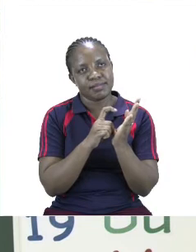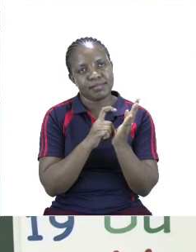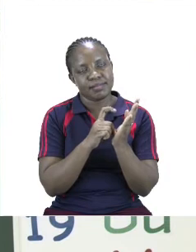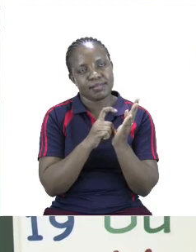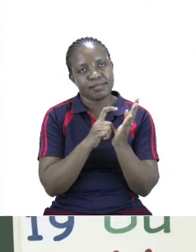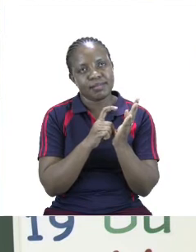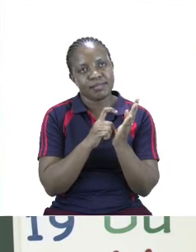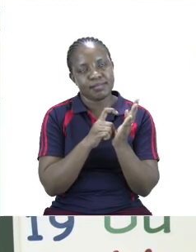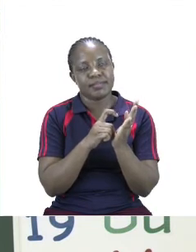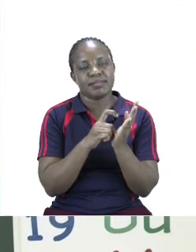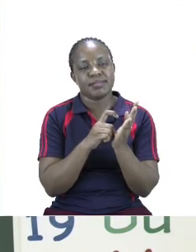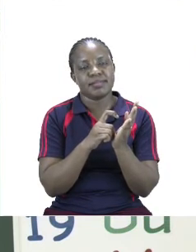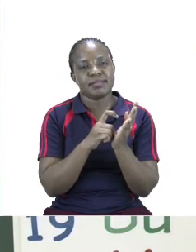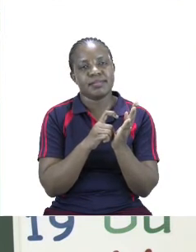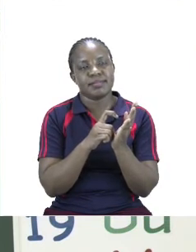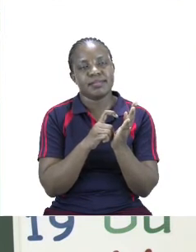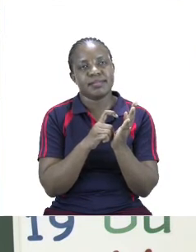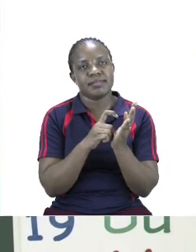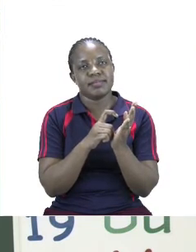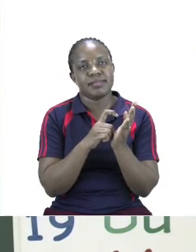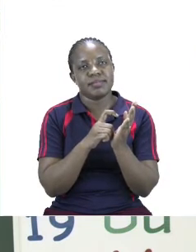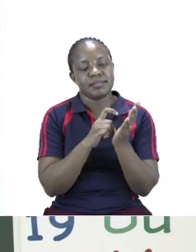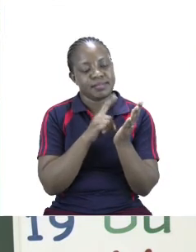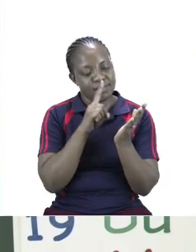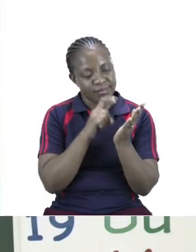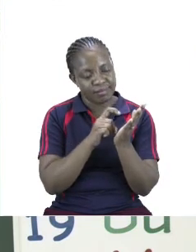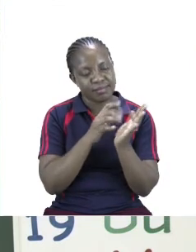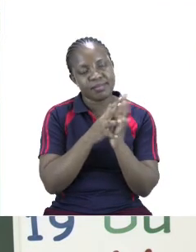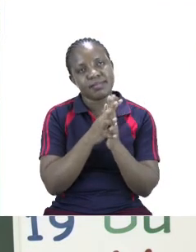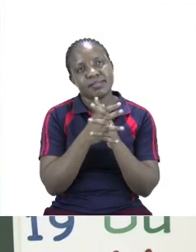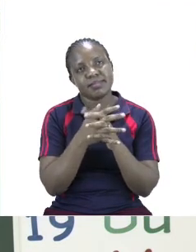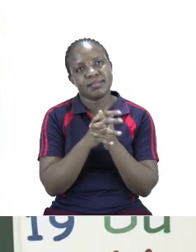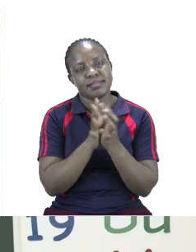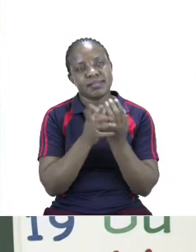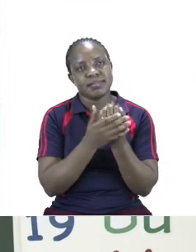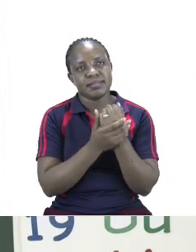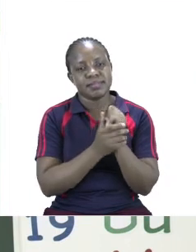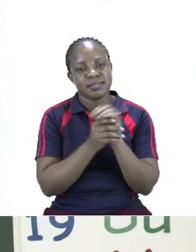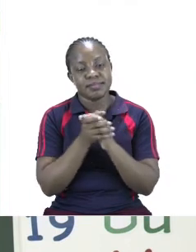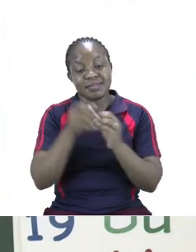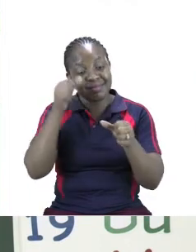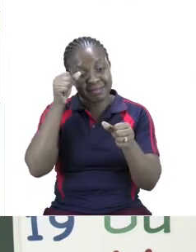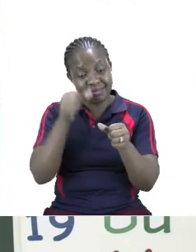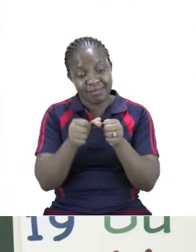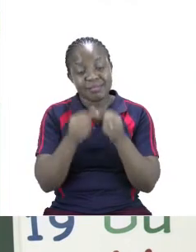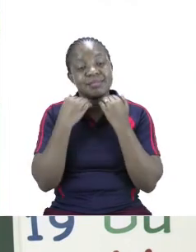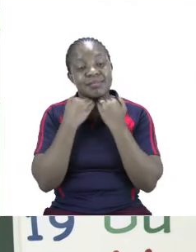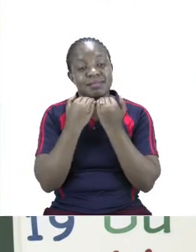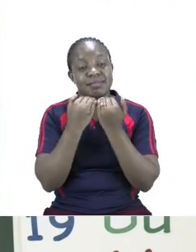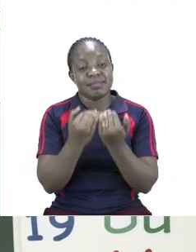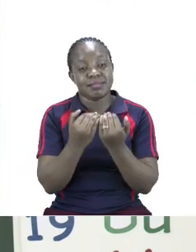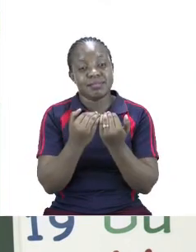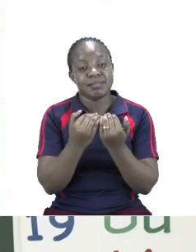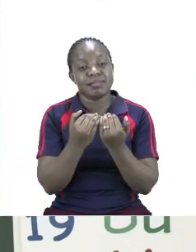take your sanitizer and sanitize. Remember, it's very important because it